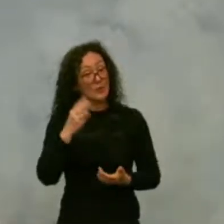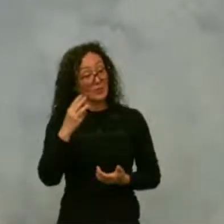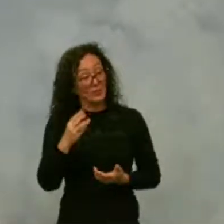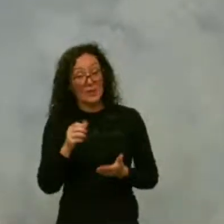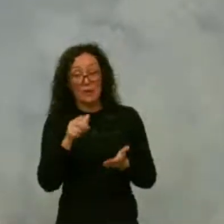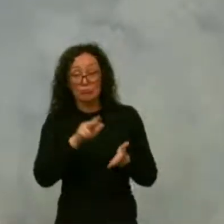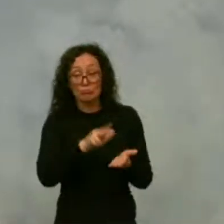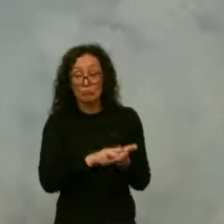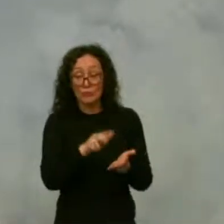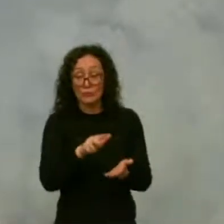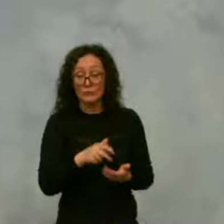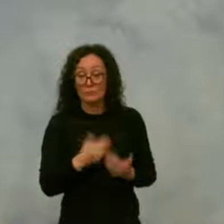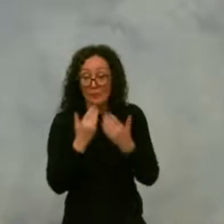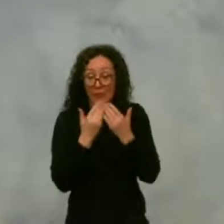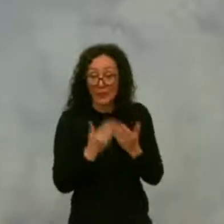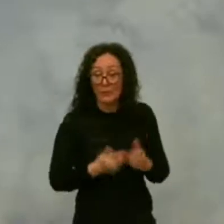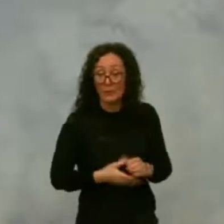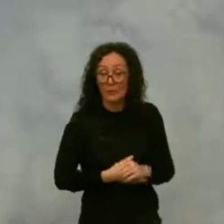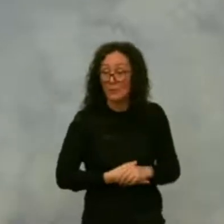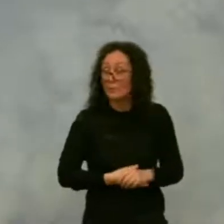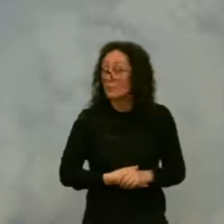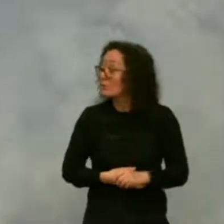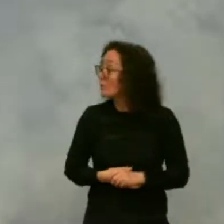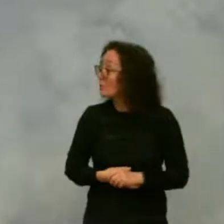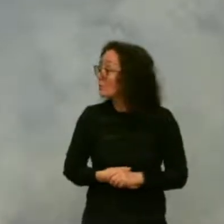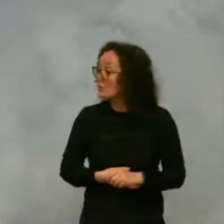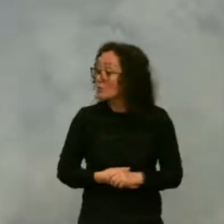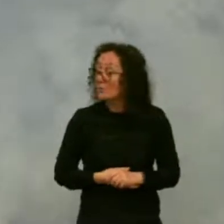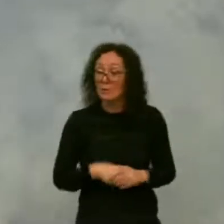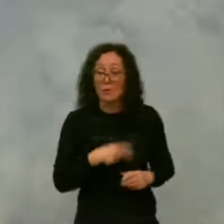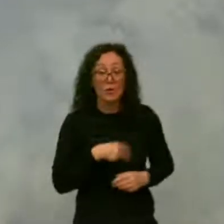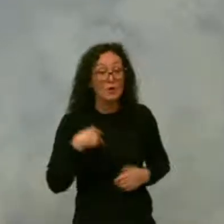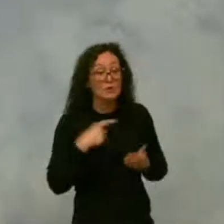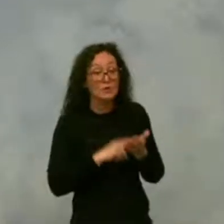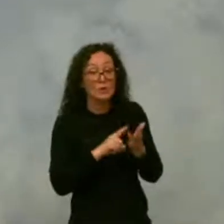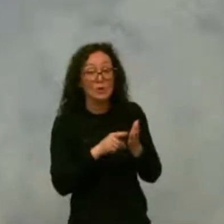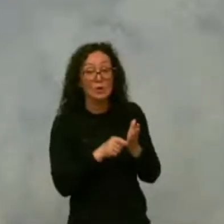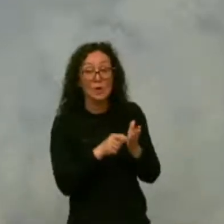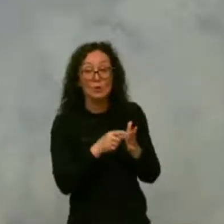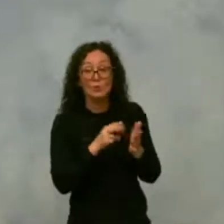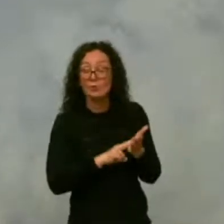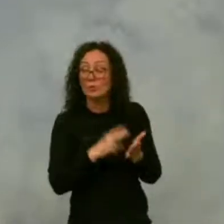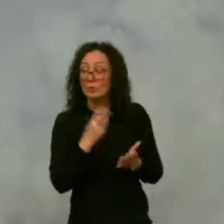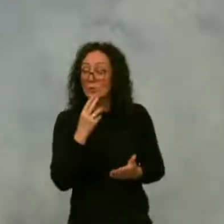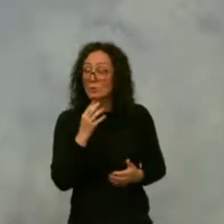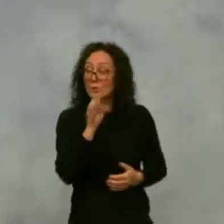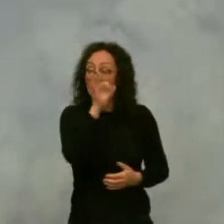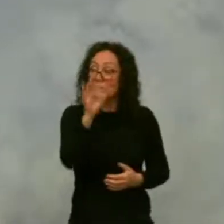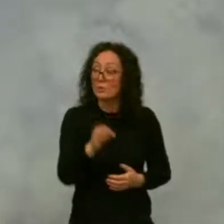you. Thank you. Councillor Loudon, please.